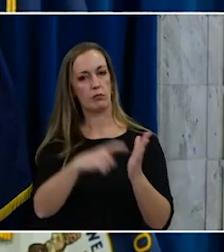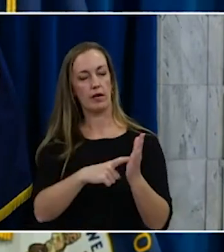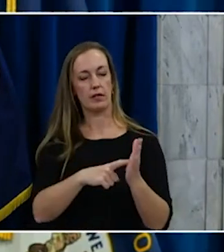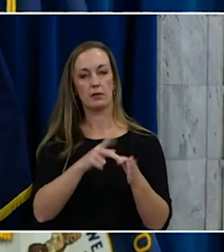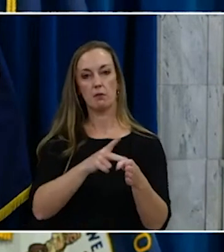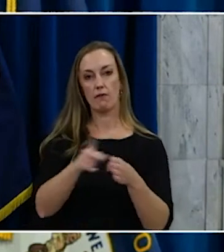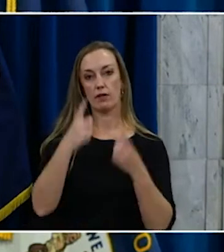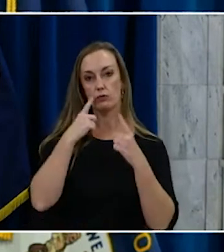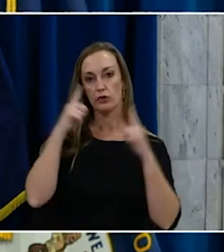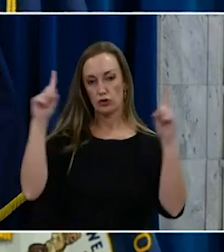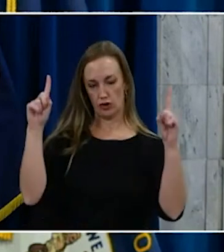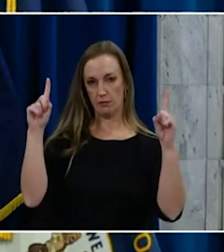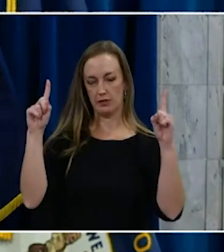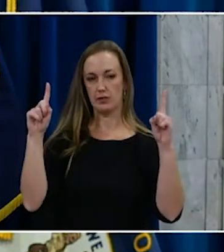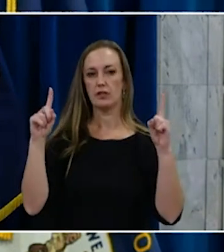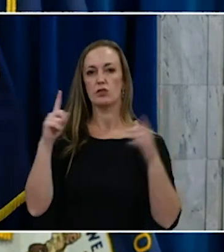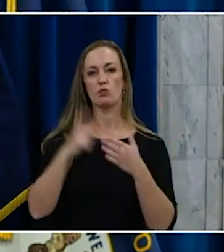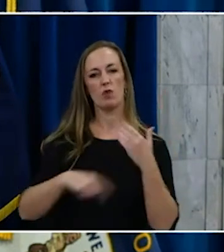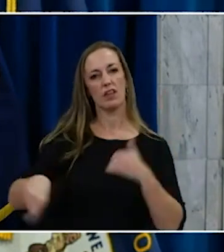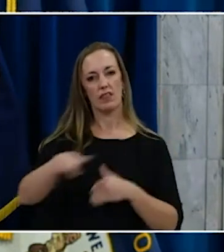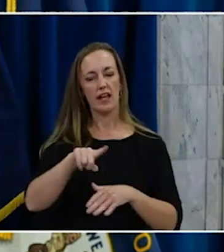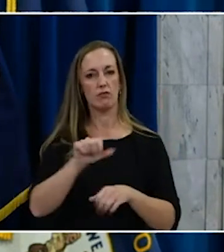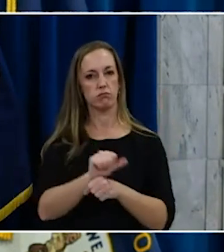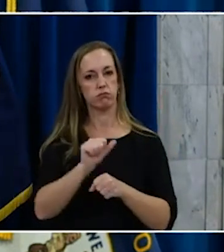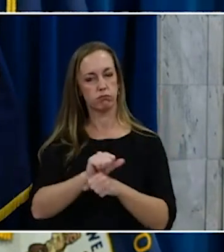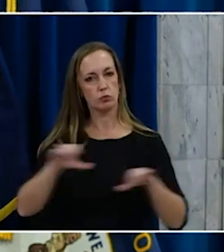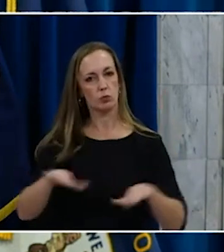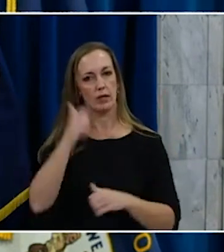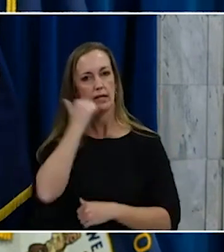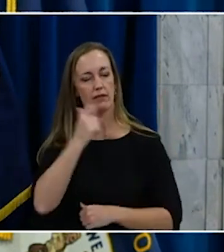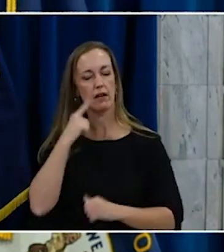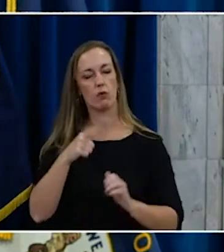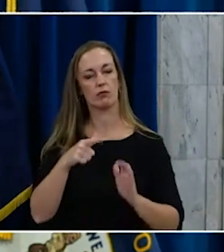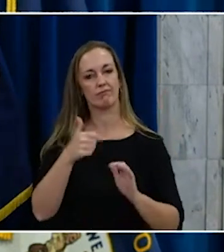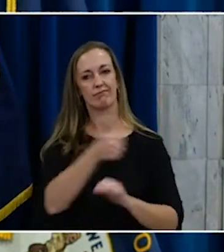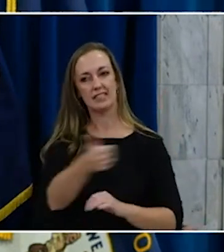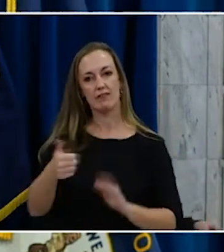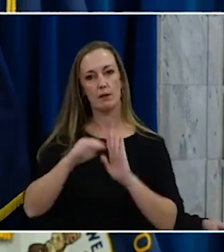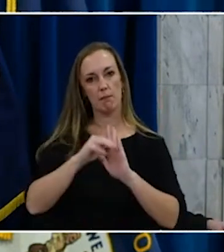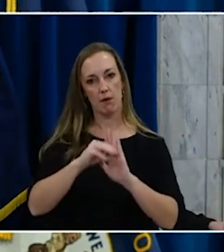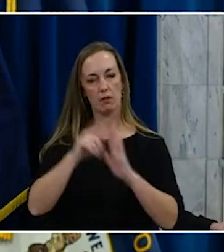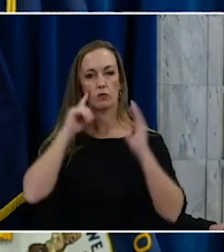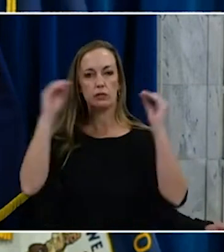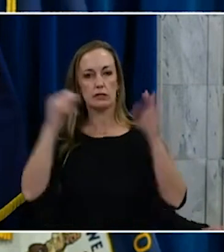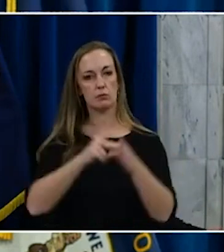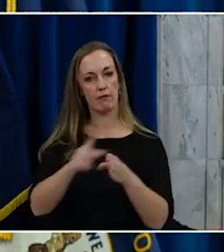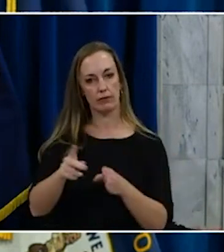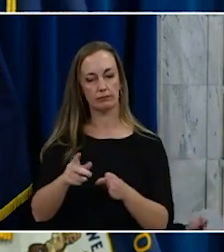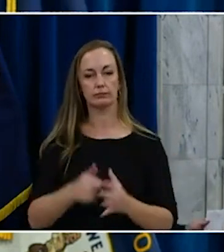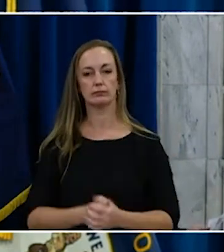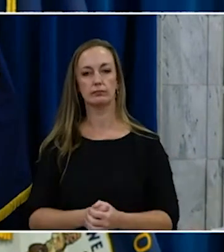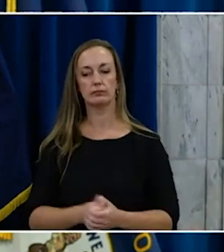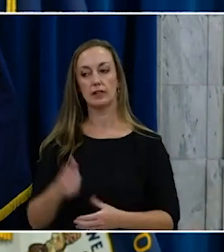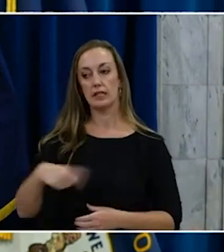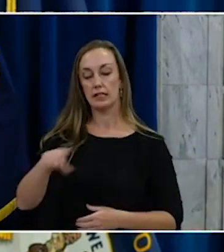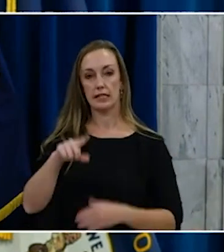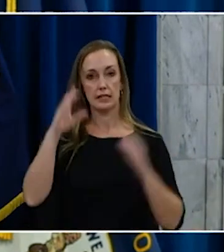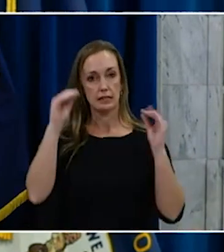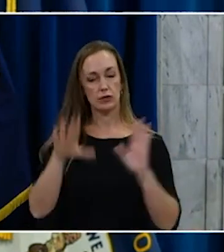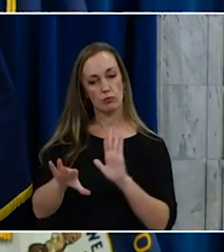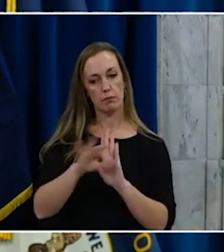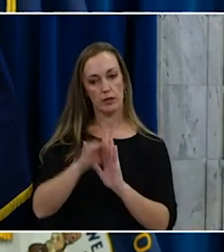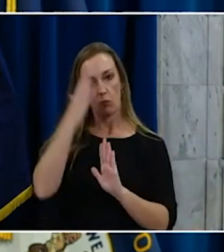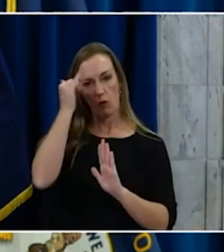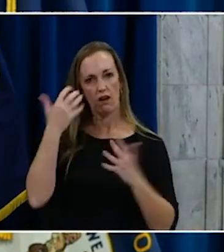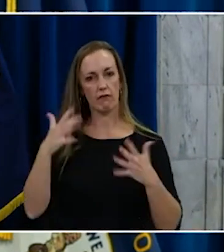professional achievements in the work these individuals do each day to serve as models of the teaching profession. These teachers were selected because they